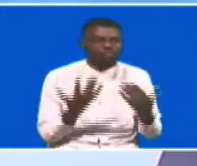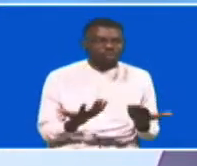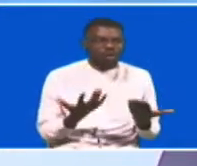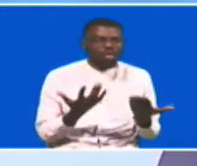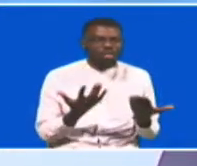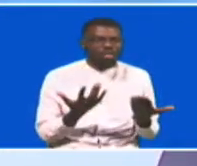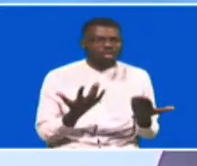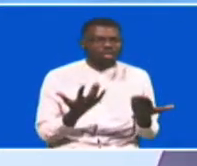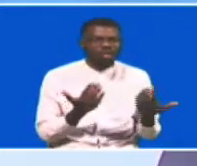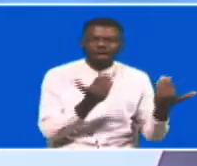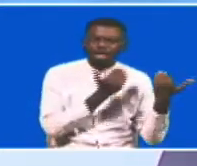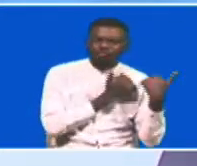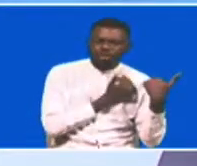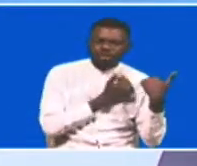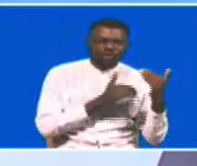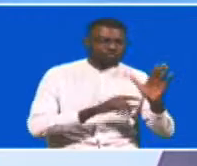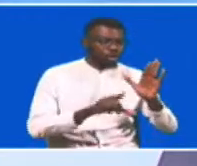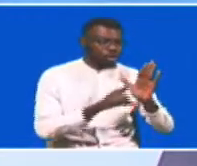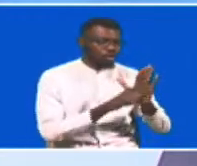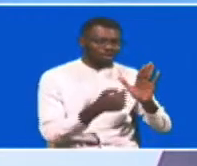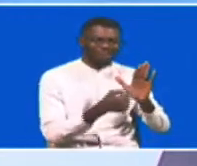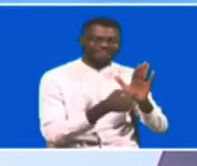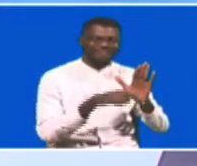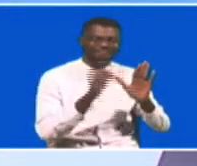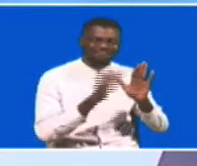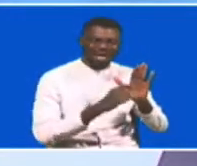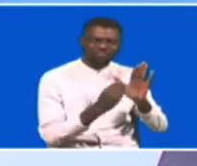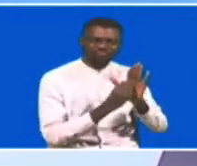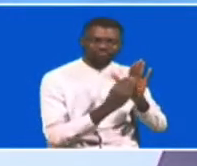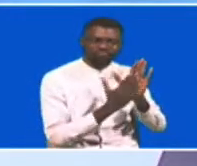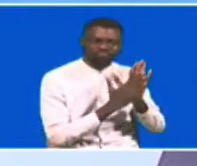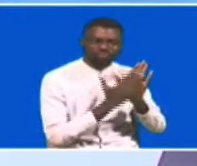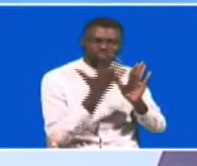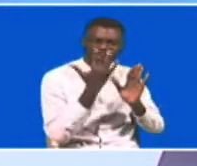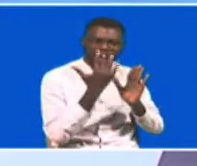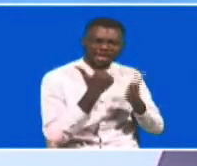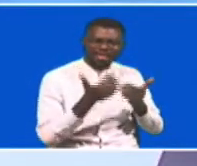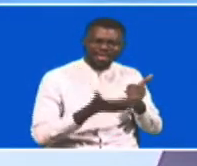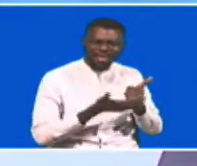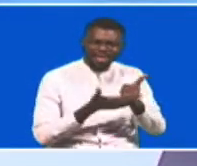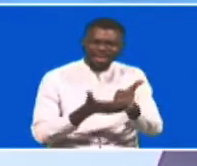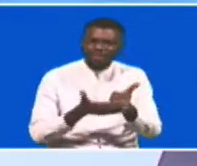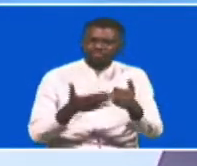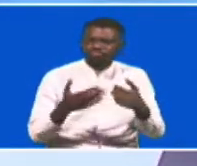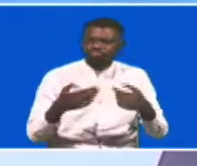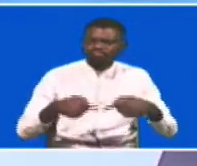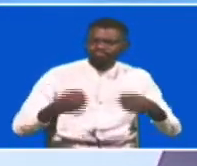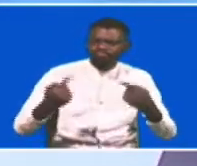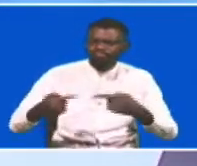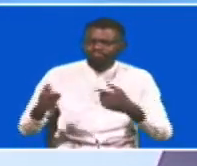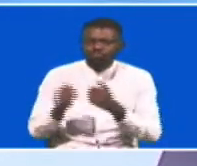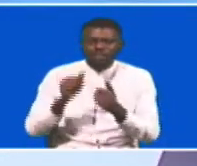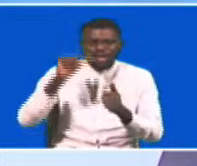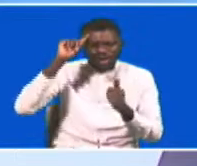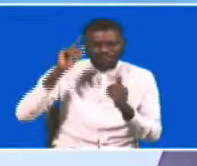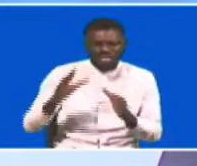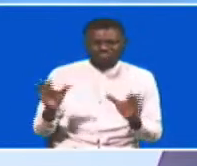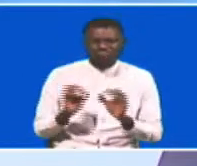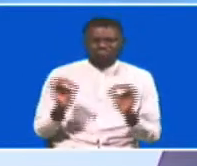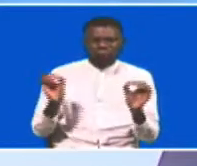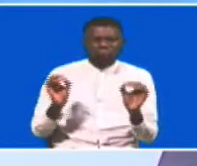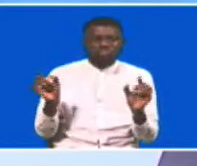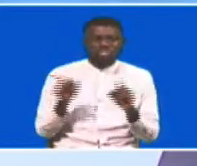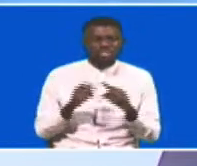be anchored in law to avoid collision paths with their bosses, that's the governors. During the same forum, the